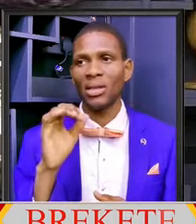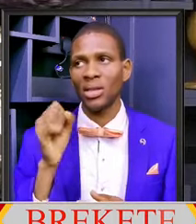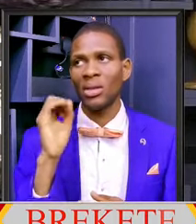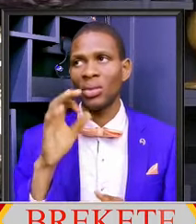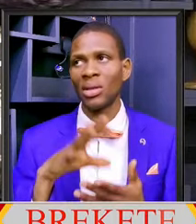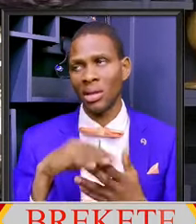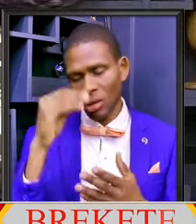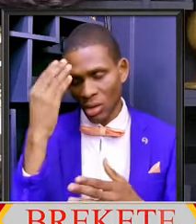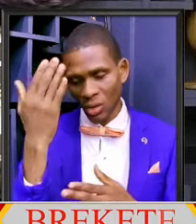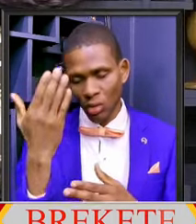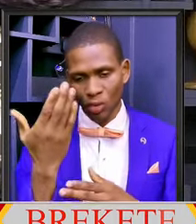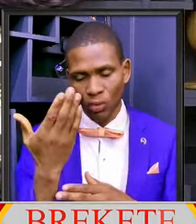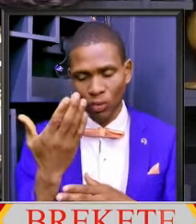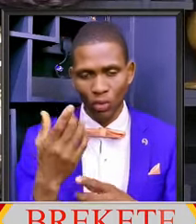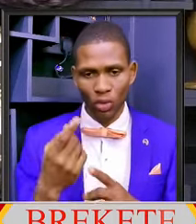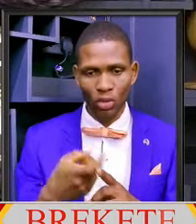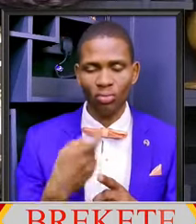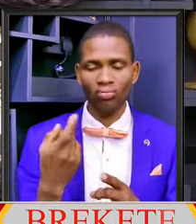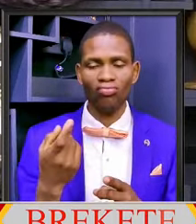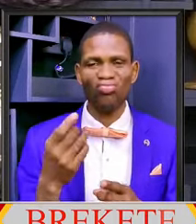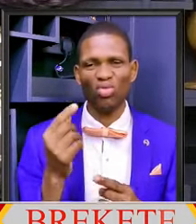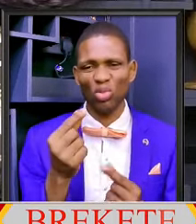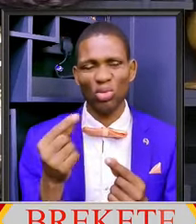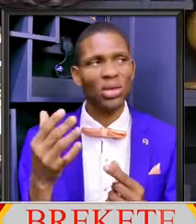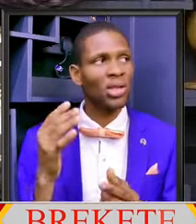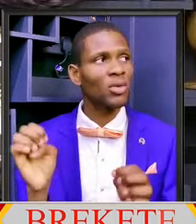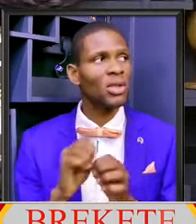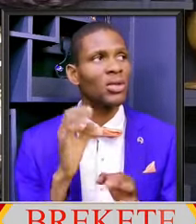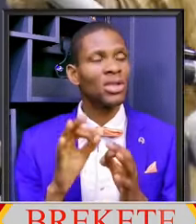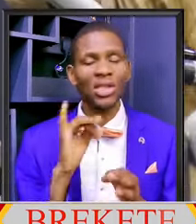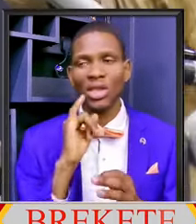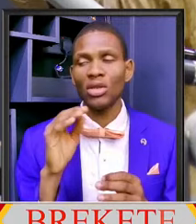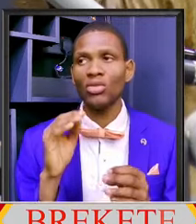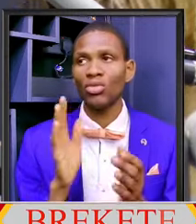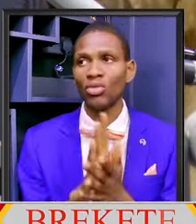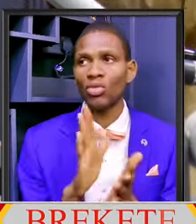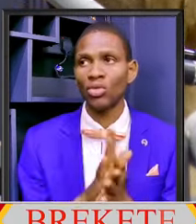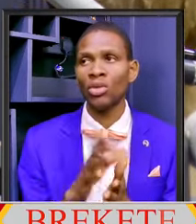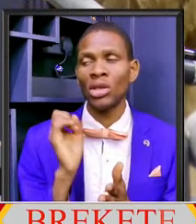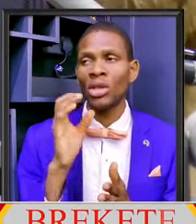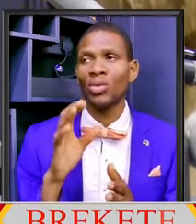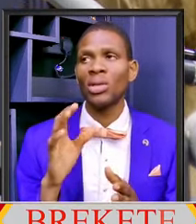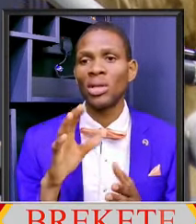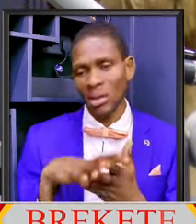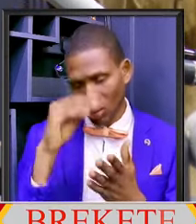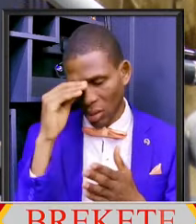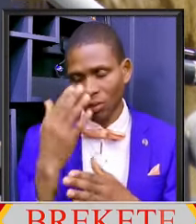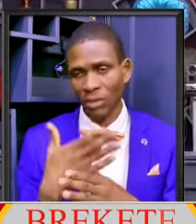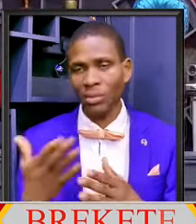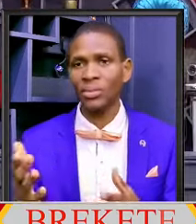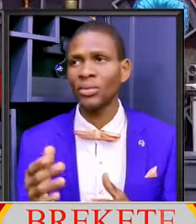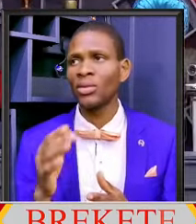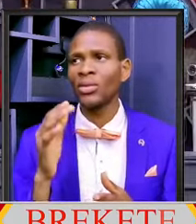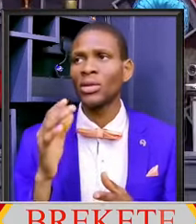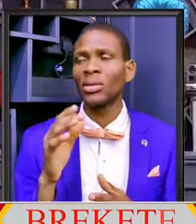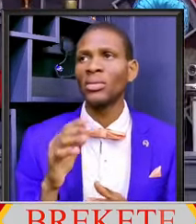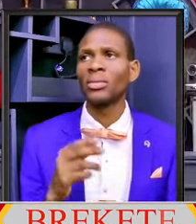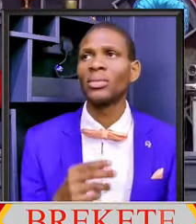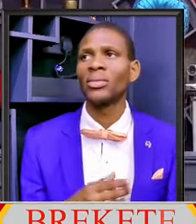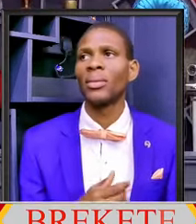learn some small things where we say, even if she day for school, she go they make money. Awa, but that you come up and say, by inside